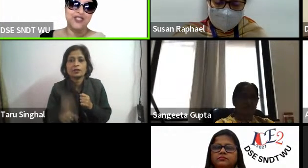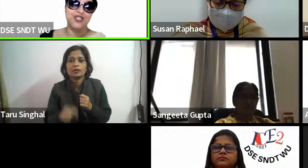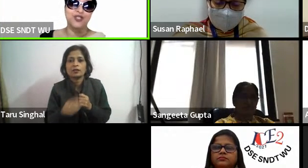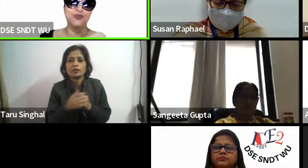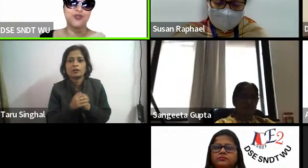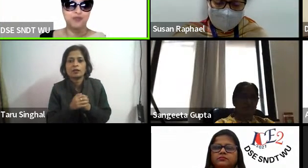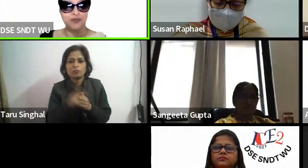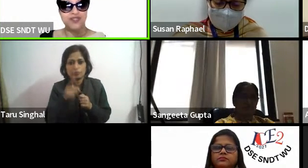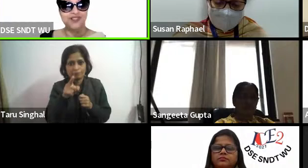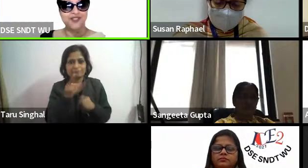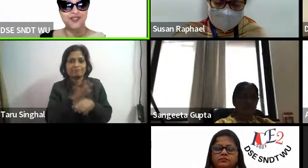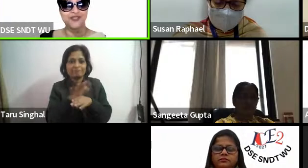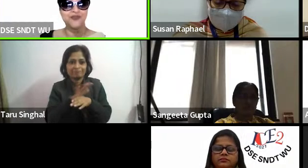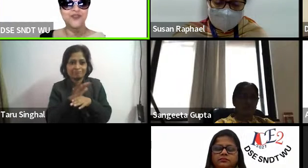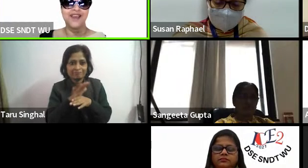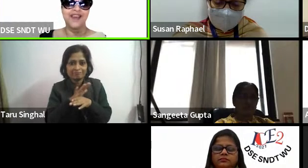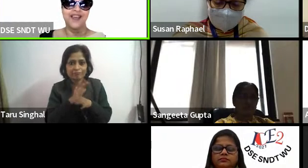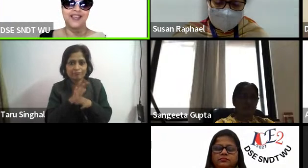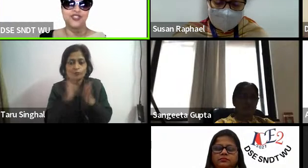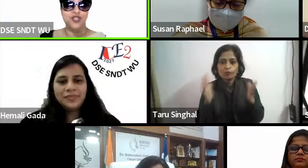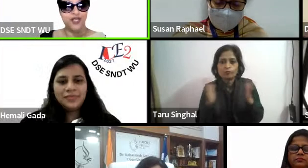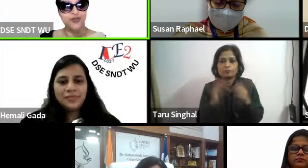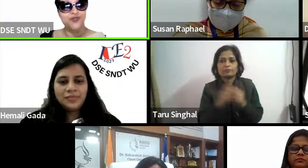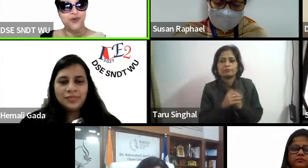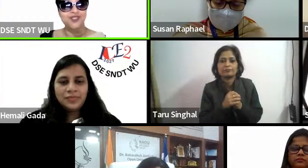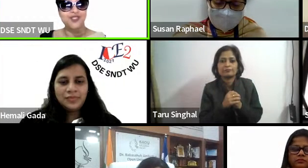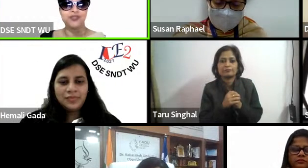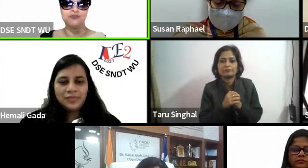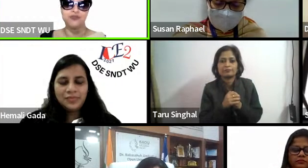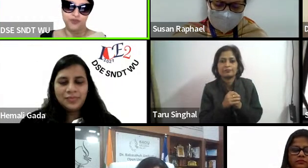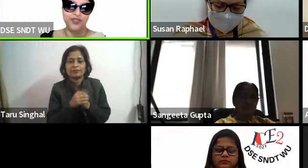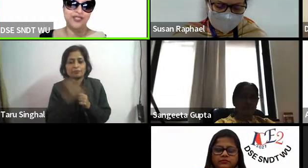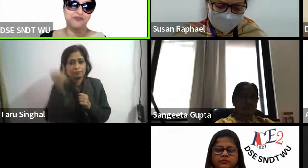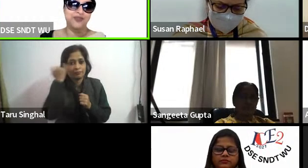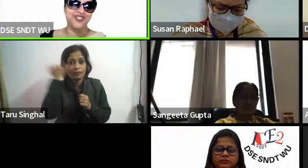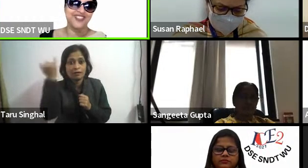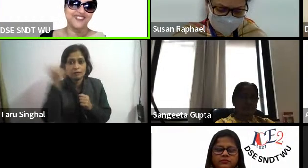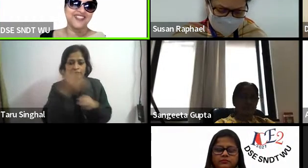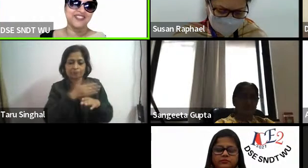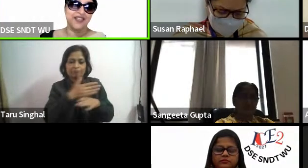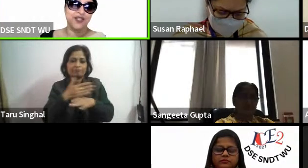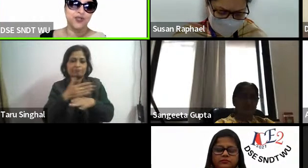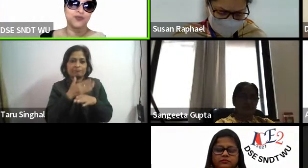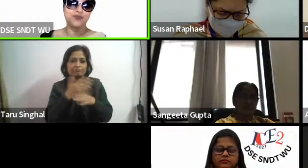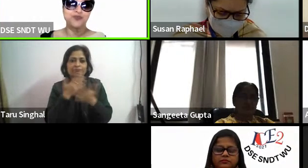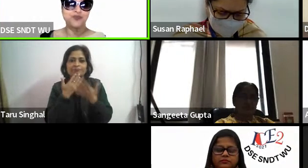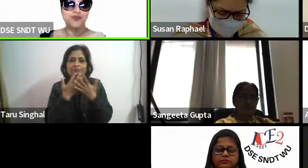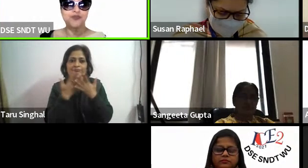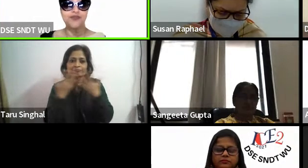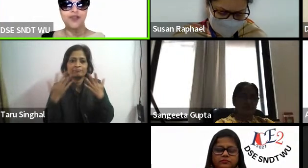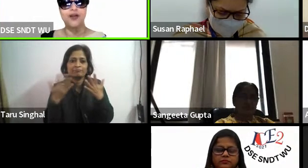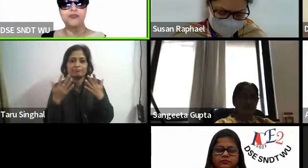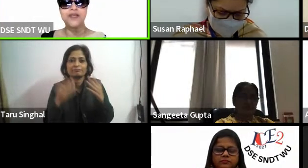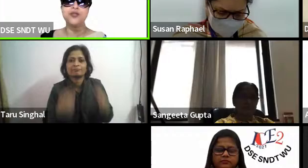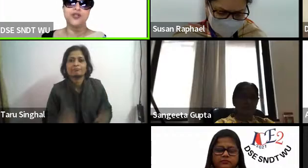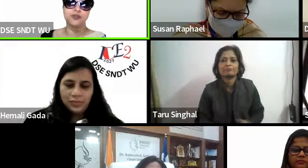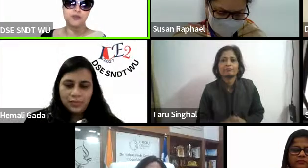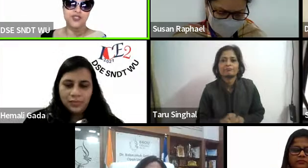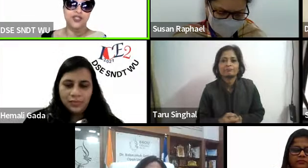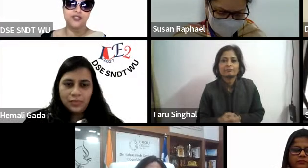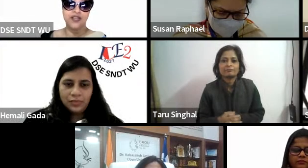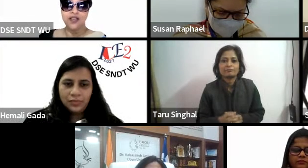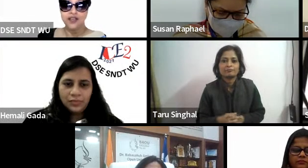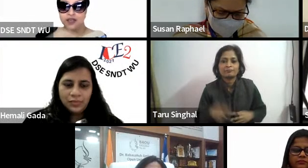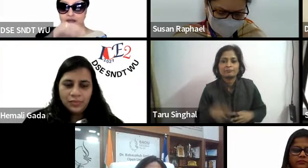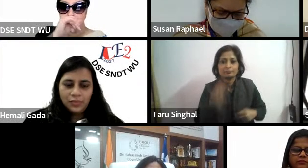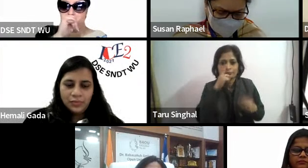extensively busy schedule to be with us here and share your thoughts. We really appreciate that. Thank you. Thank you, Dr.